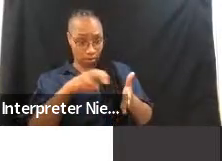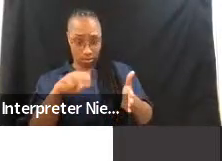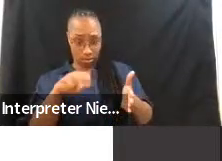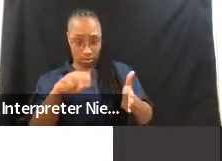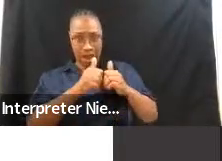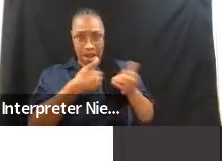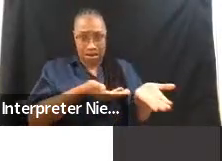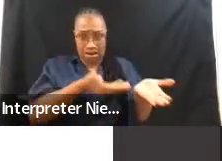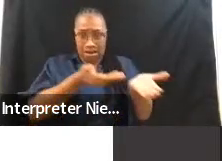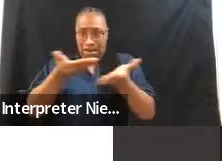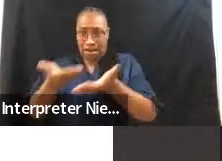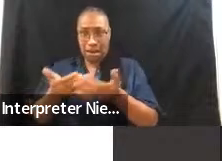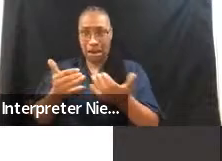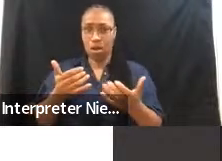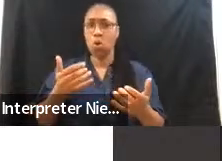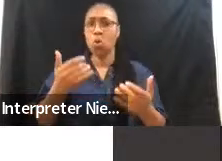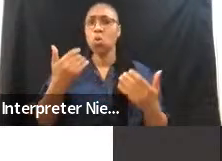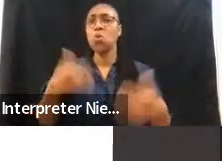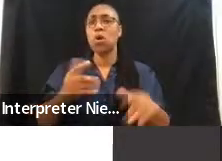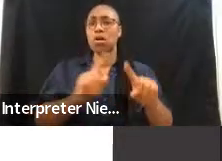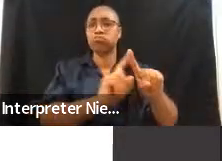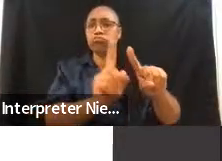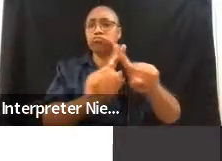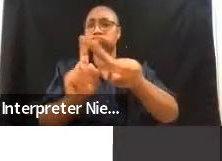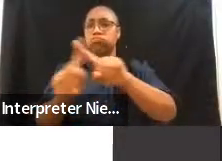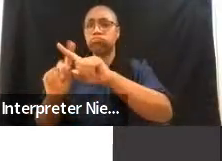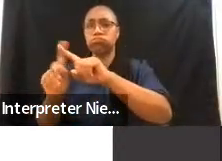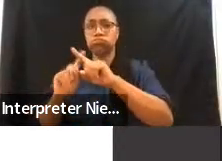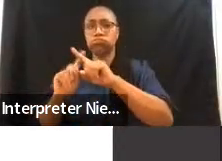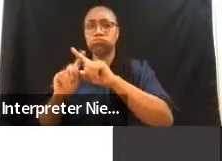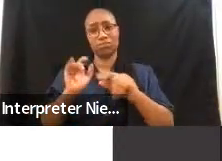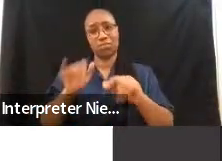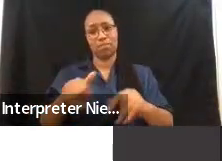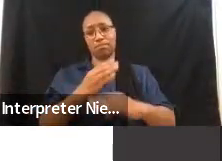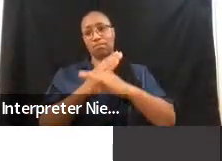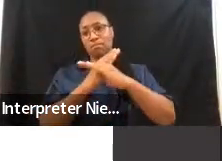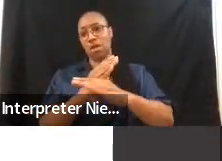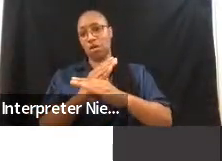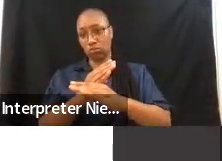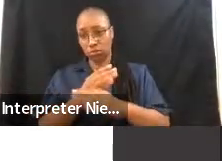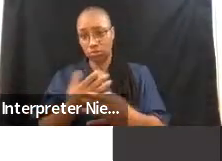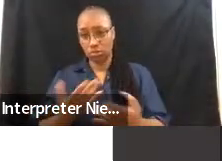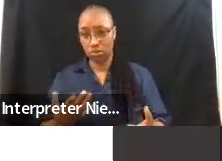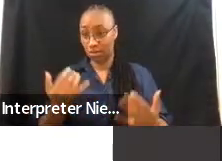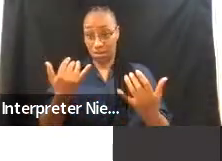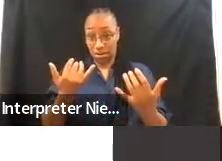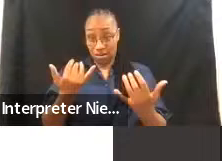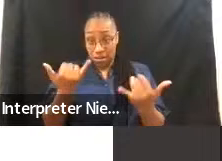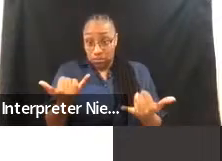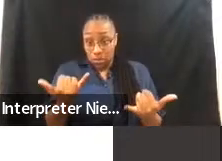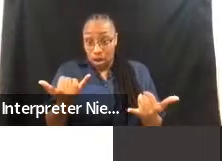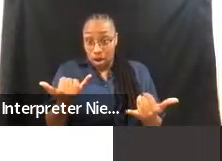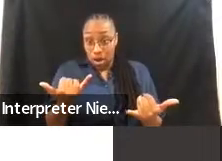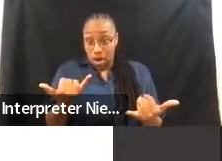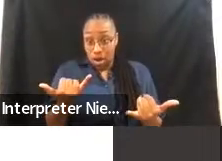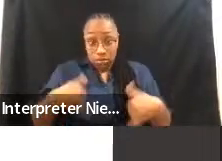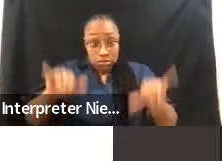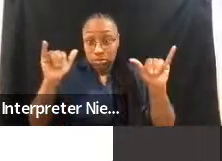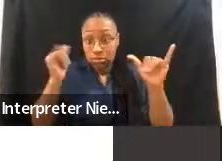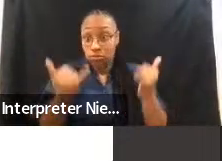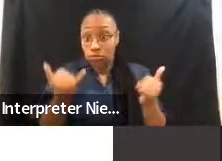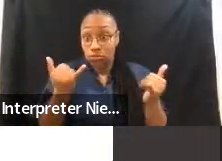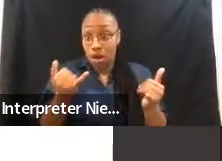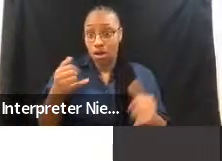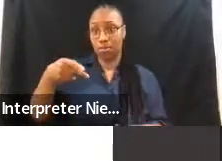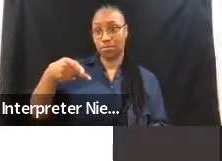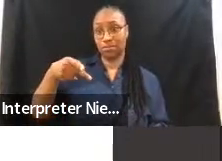Today, across the United States, people with mobility disabilities continue to encounter barriers to healthcare in facilities